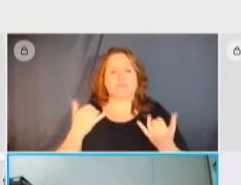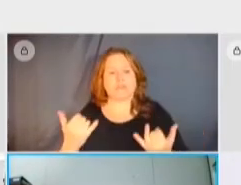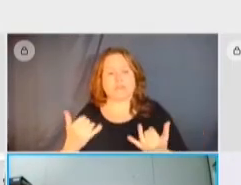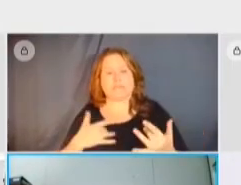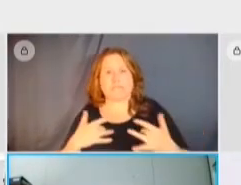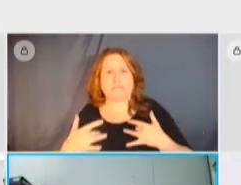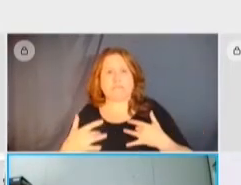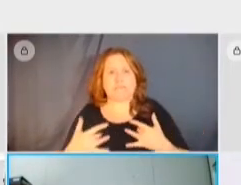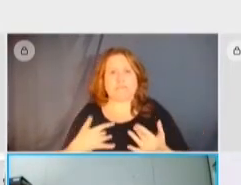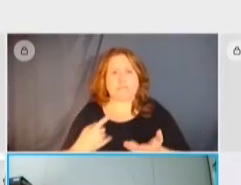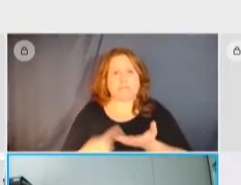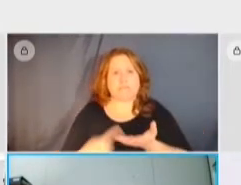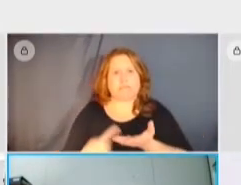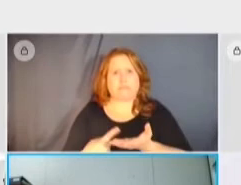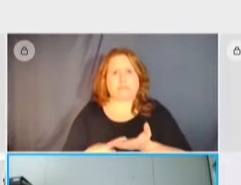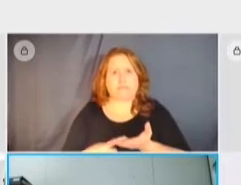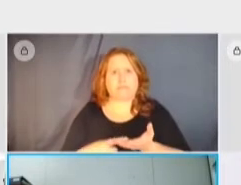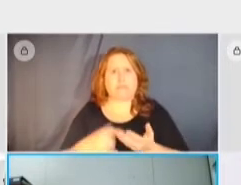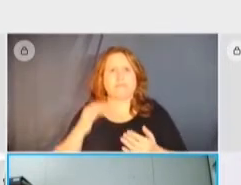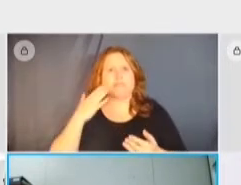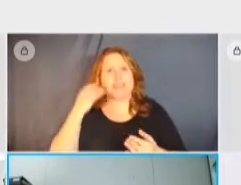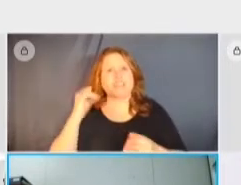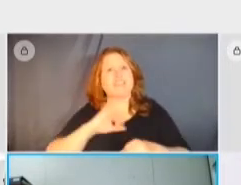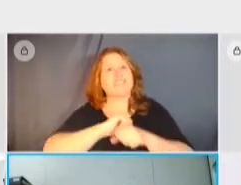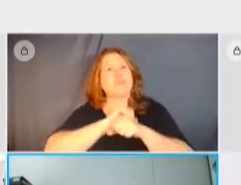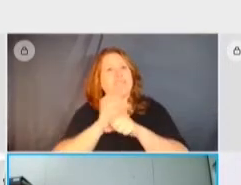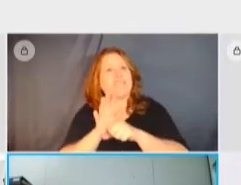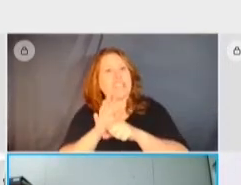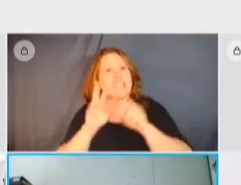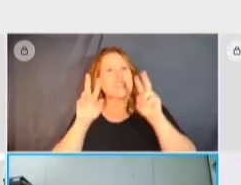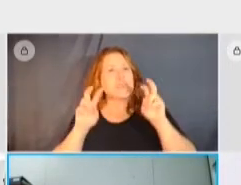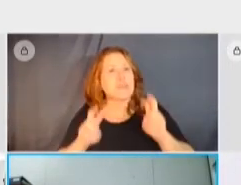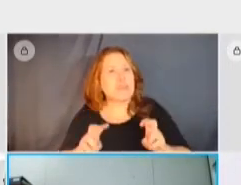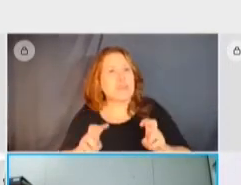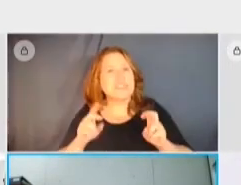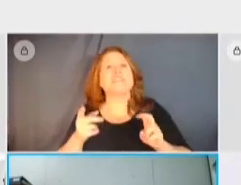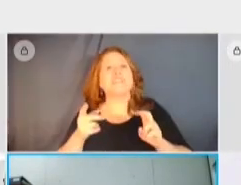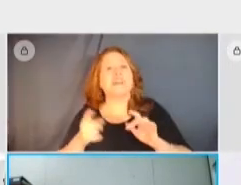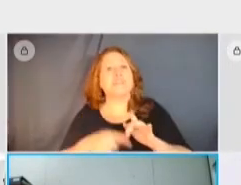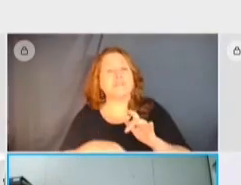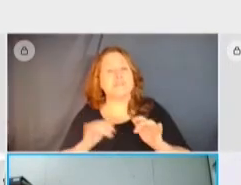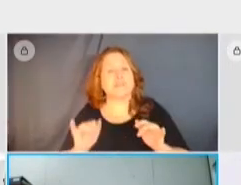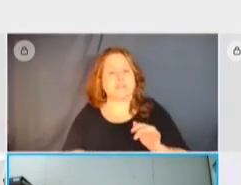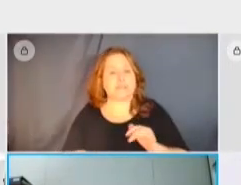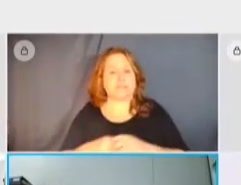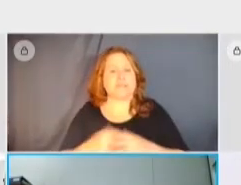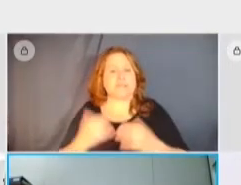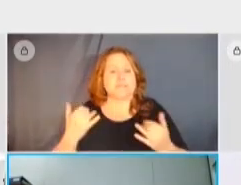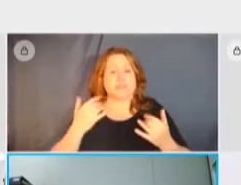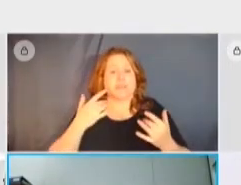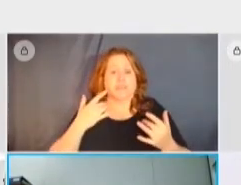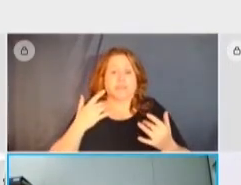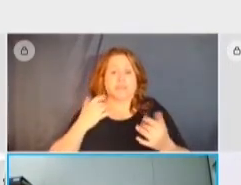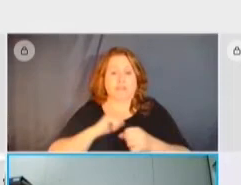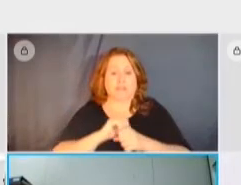pandemic. And that answer in that case is due on May 21, and it is